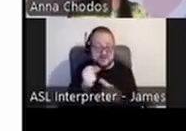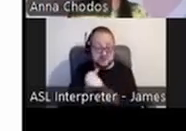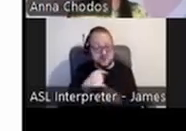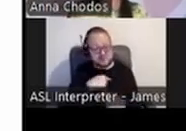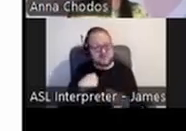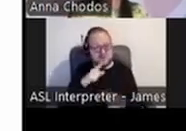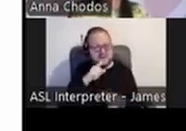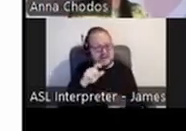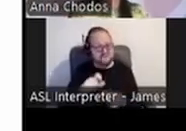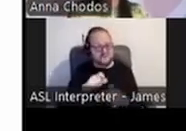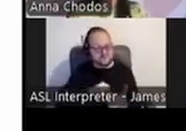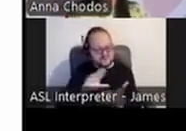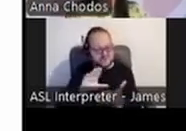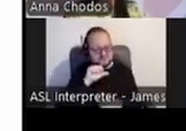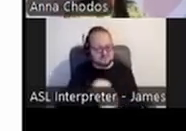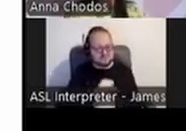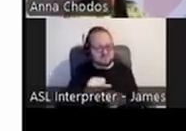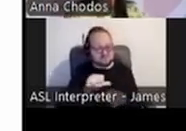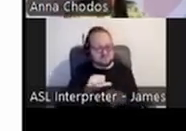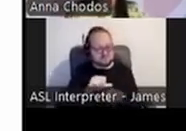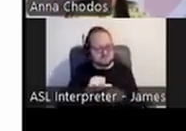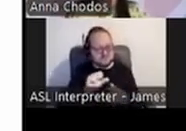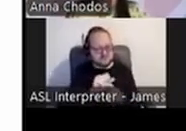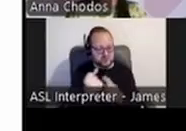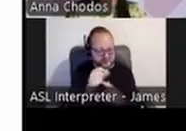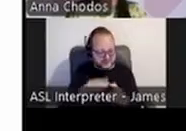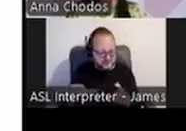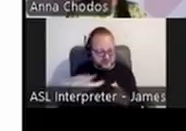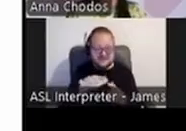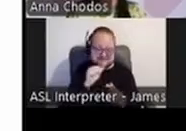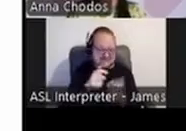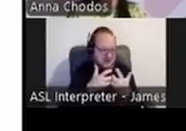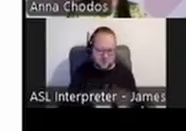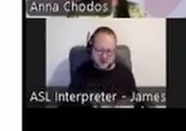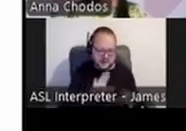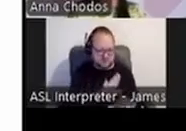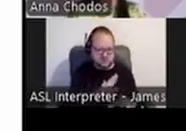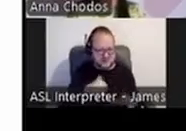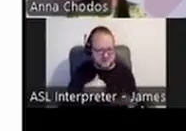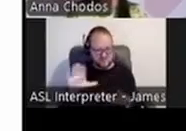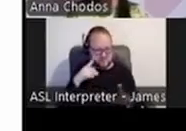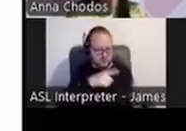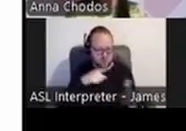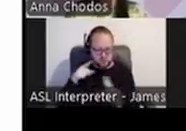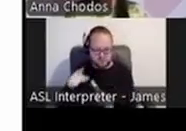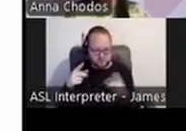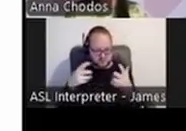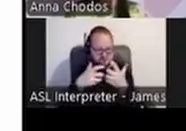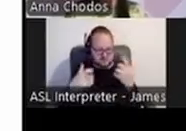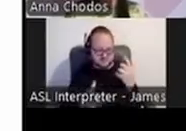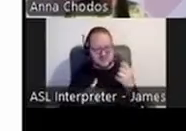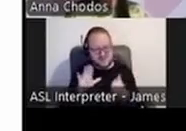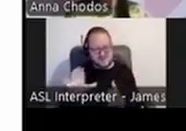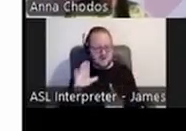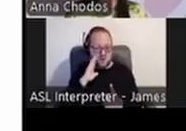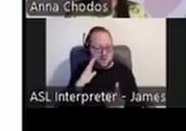work out and that caregiver is going to walk out the door at some point out of sheer exhaustion and self-preservation, then